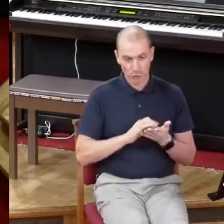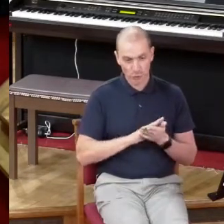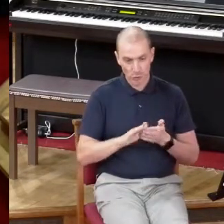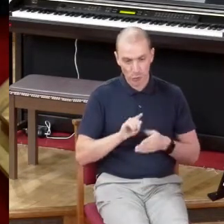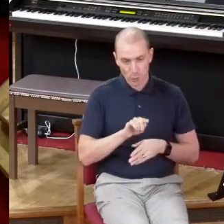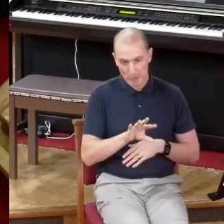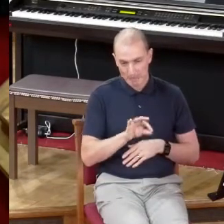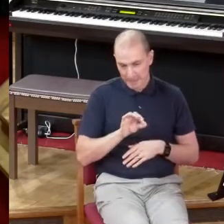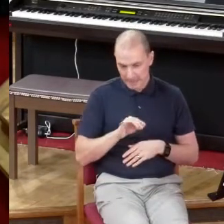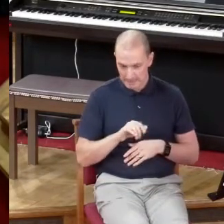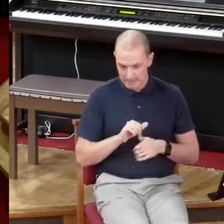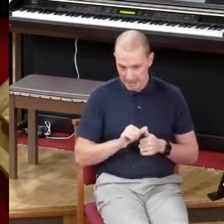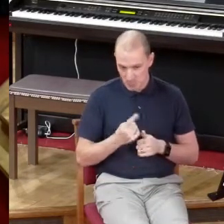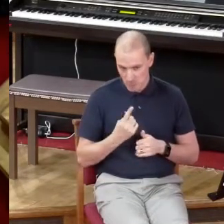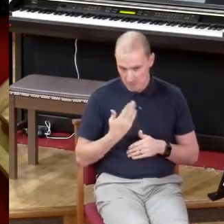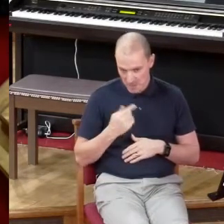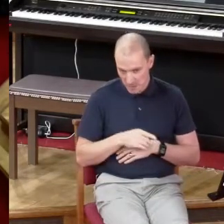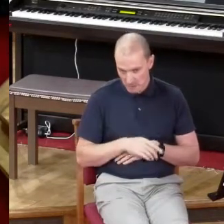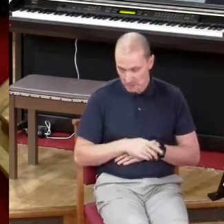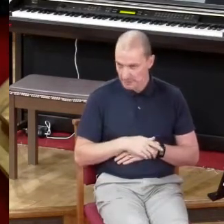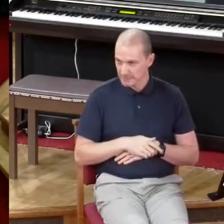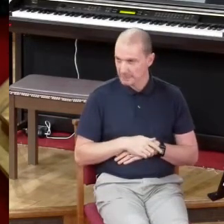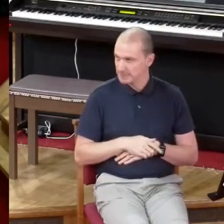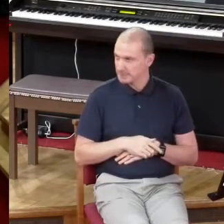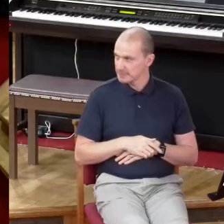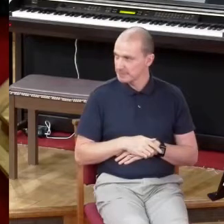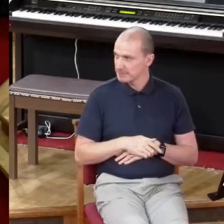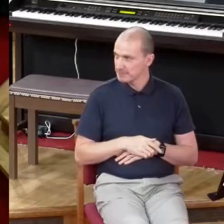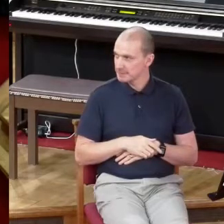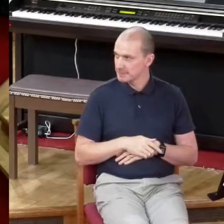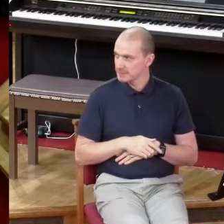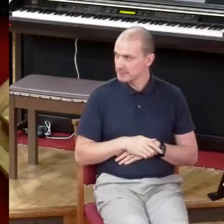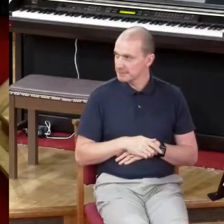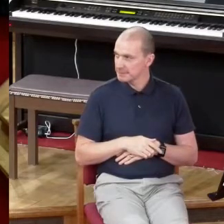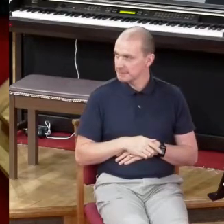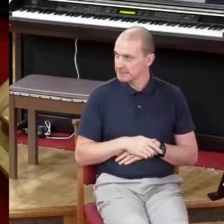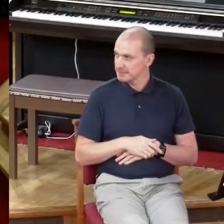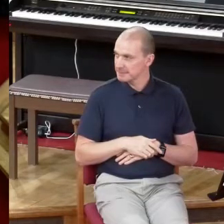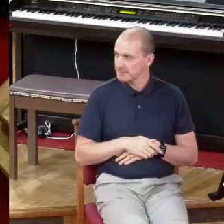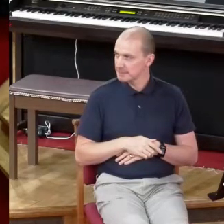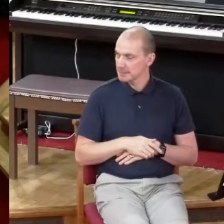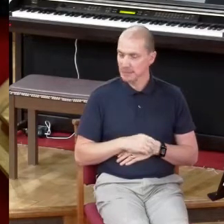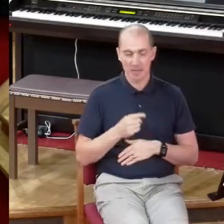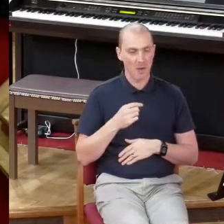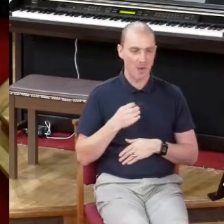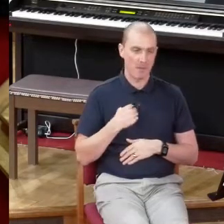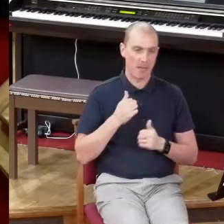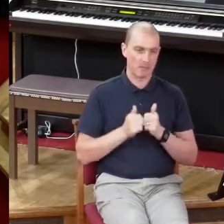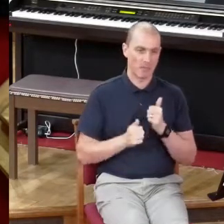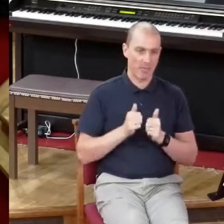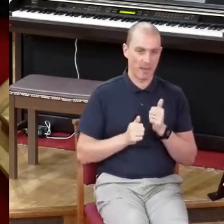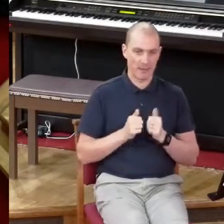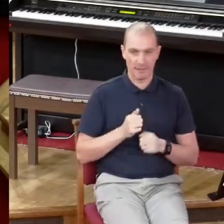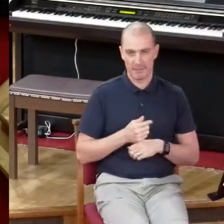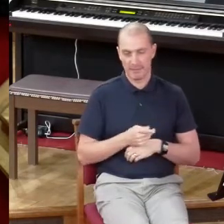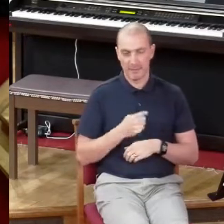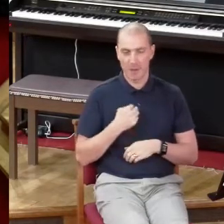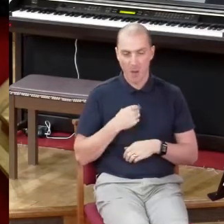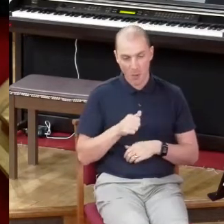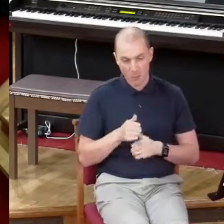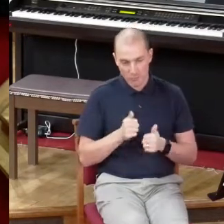Josh, you picked a better thing than that to thank God for. So I'm told. Your brother, yes. Sure, that's more